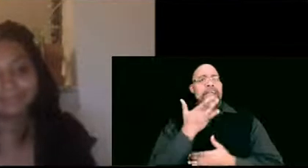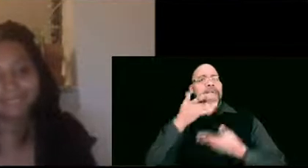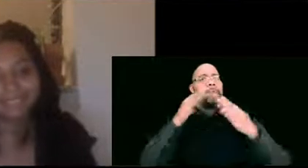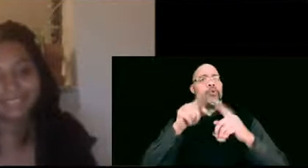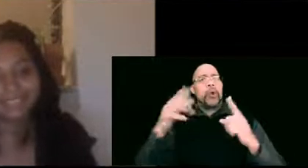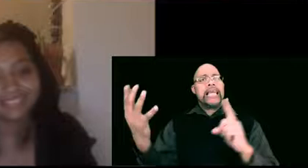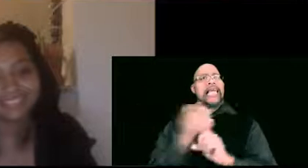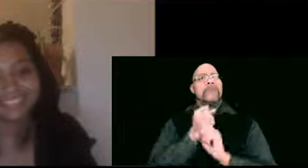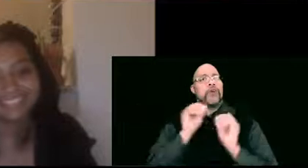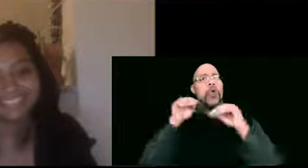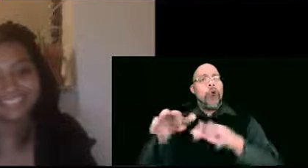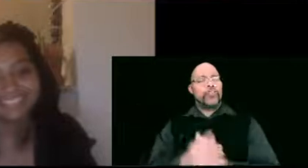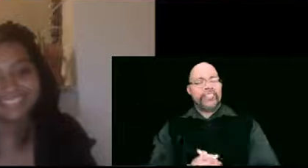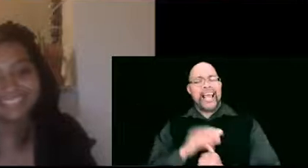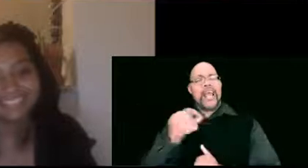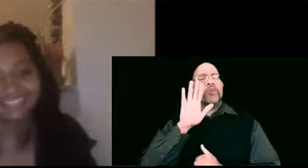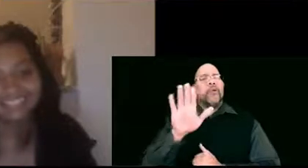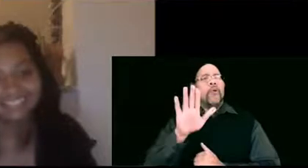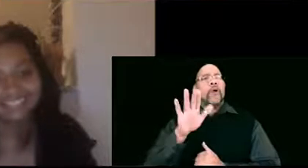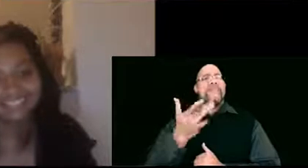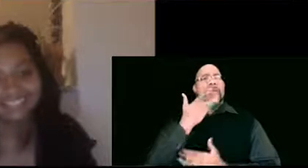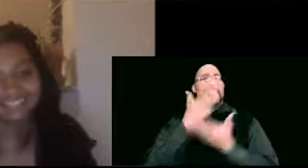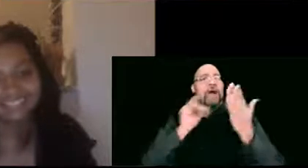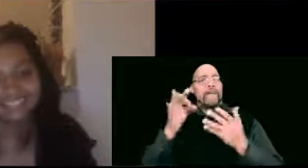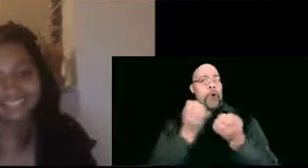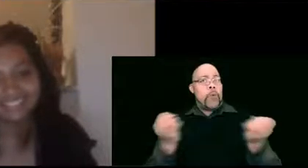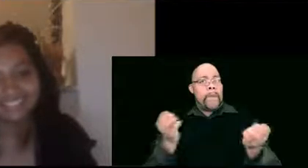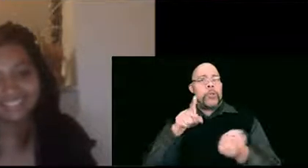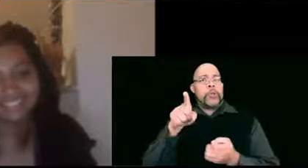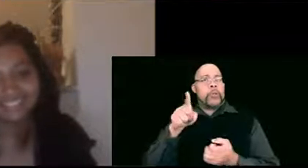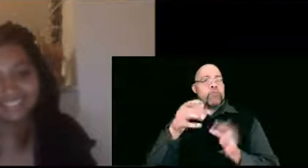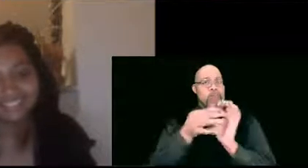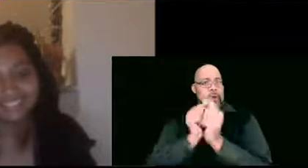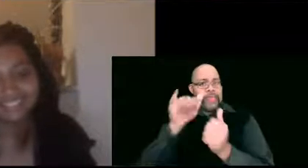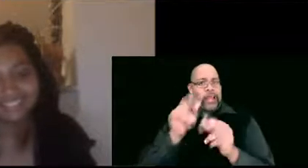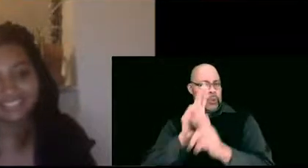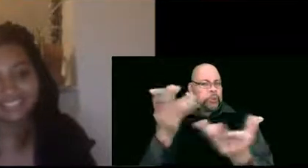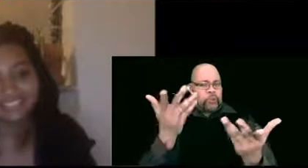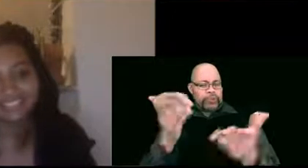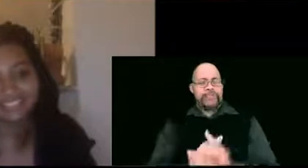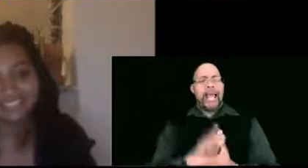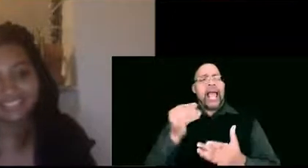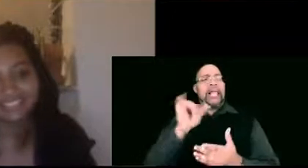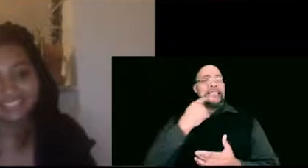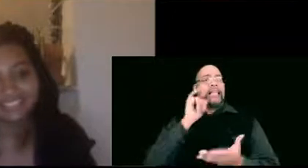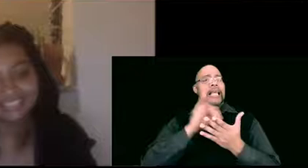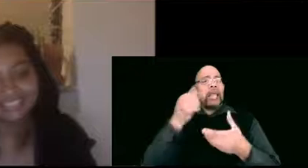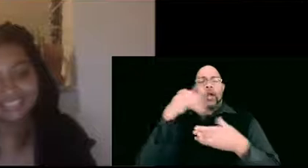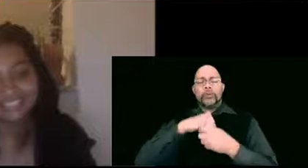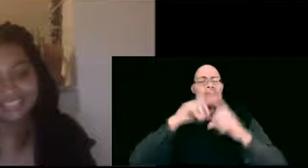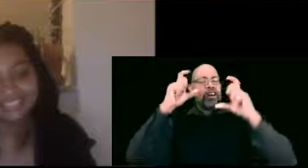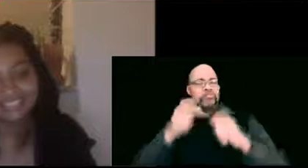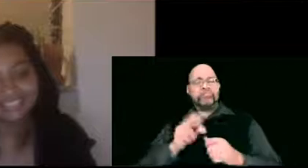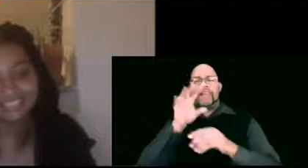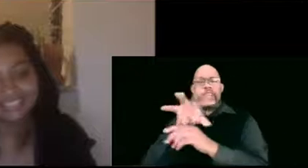us your favorite method of capturing the ocean and your favorite piece of equipment related to that method? And like I said,